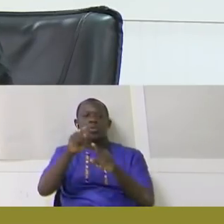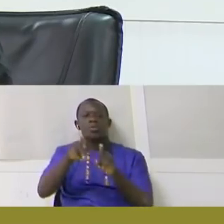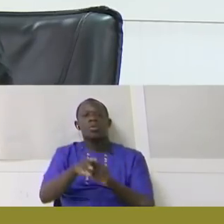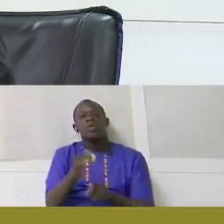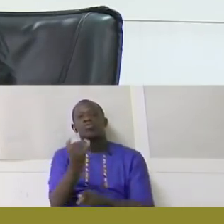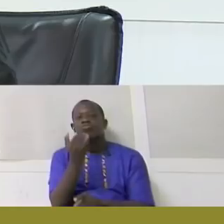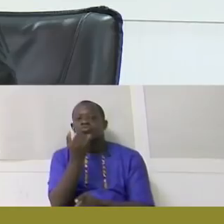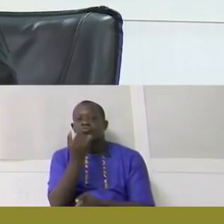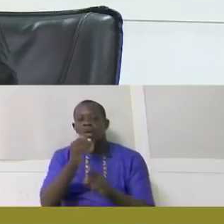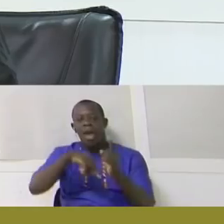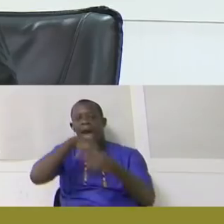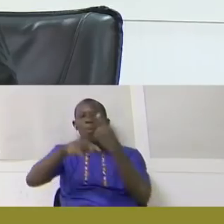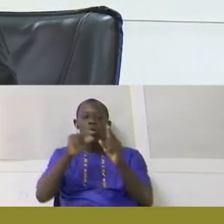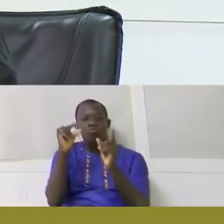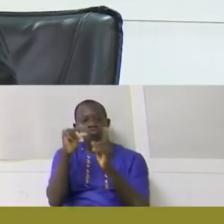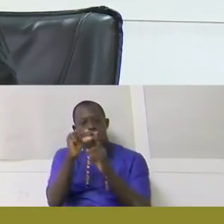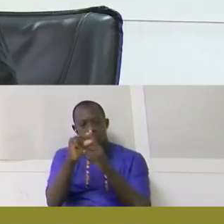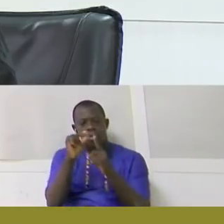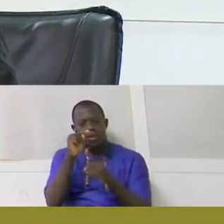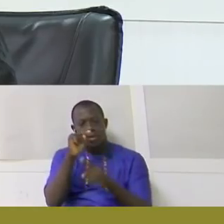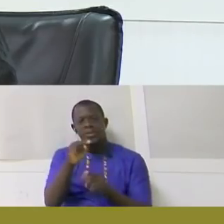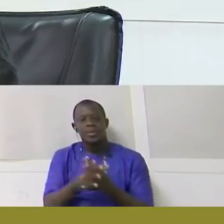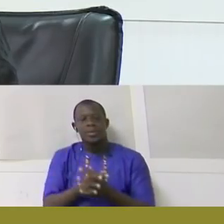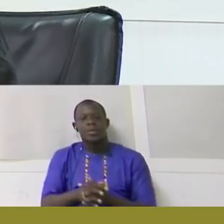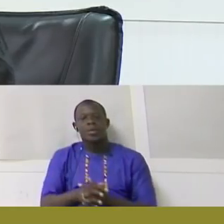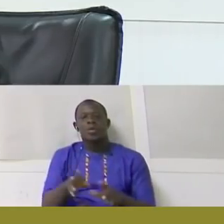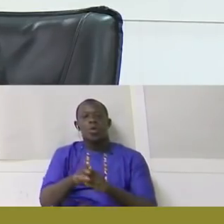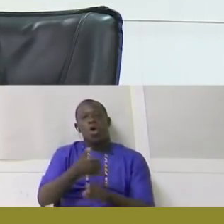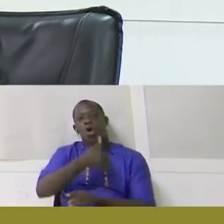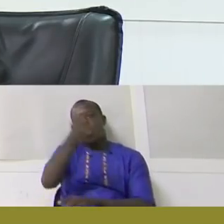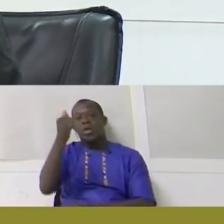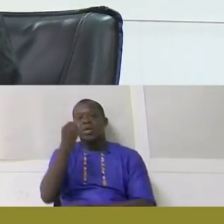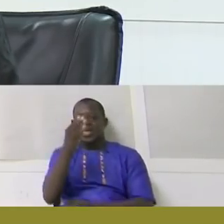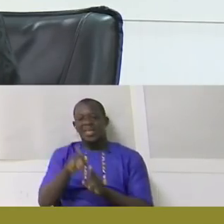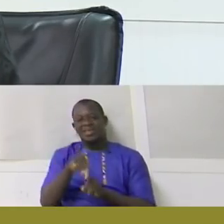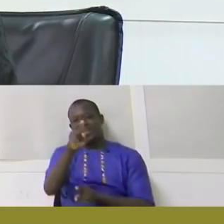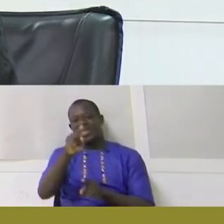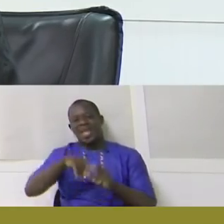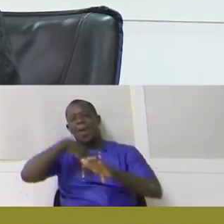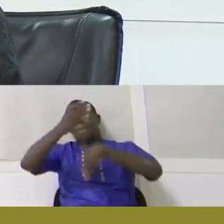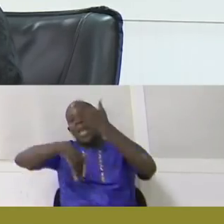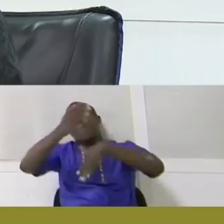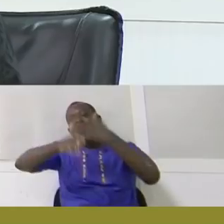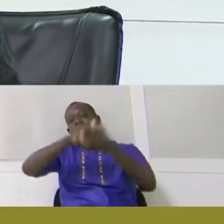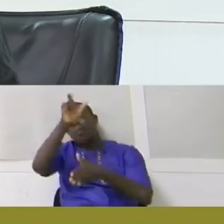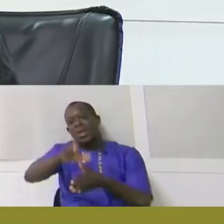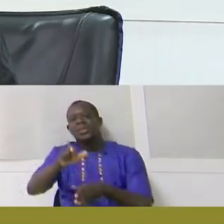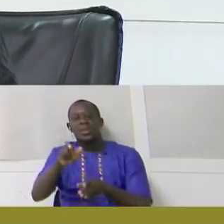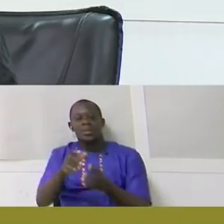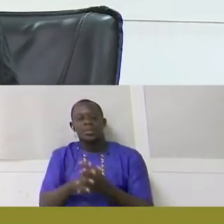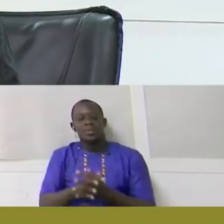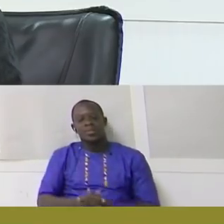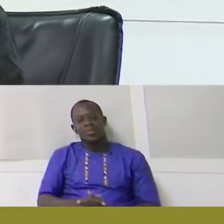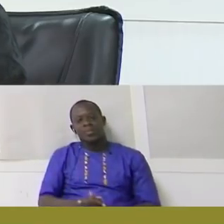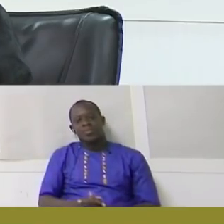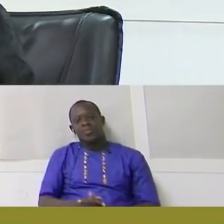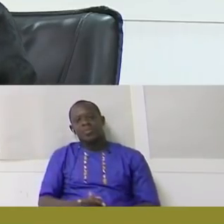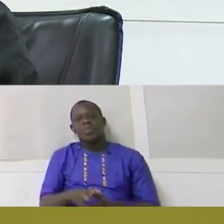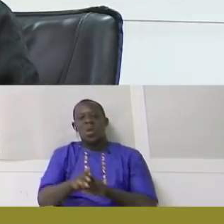bi pardon me for this statement ñeenay dinañ wax ne fokat la some would say she's a